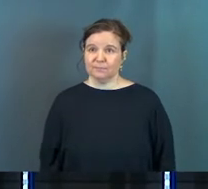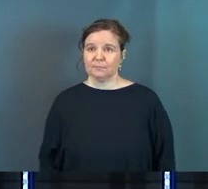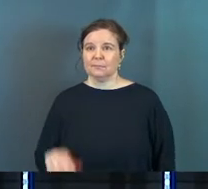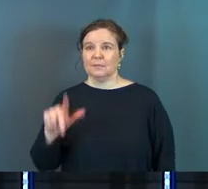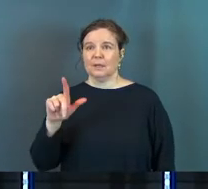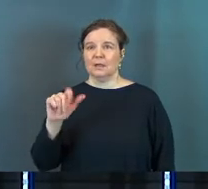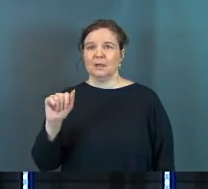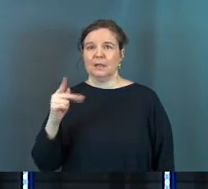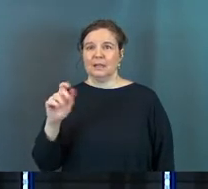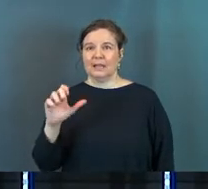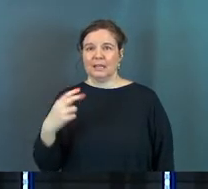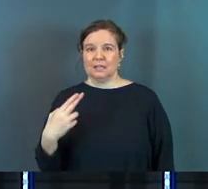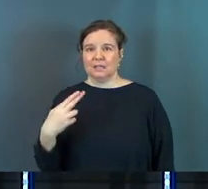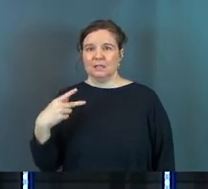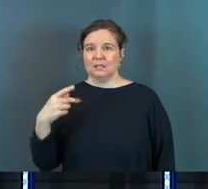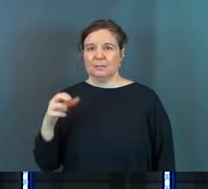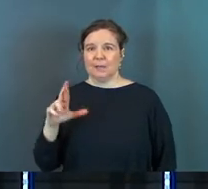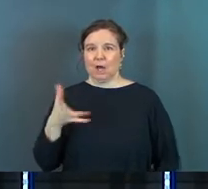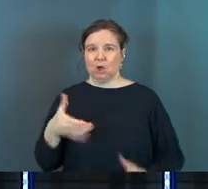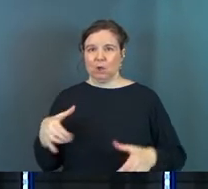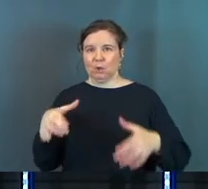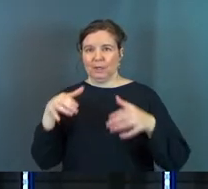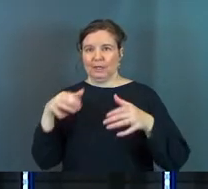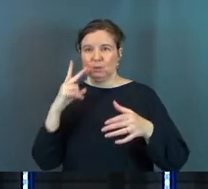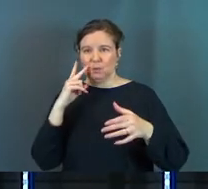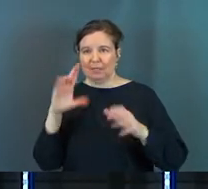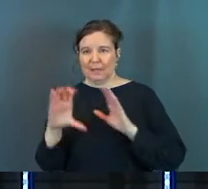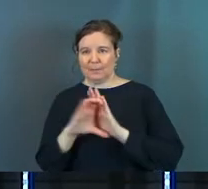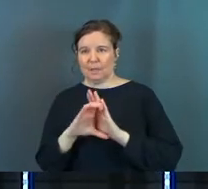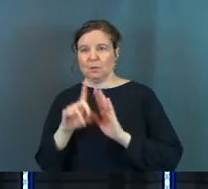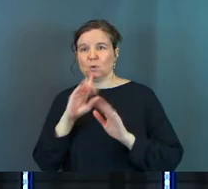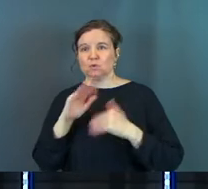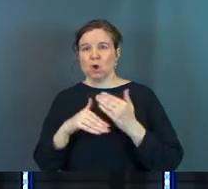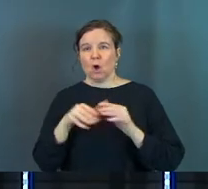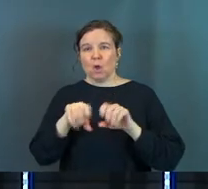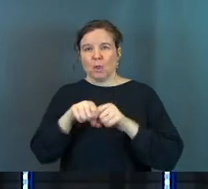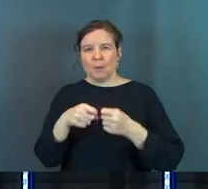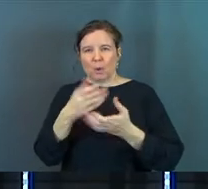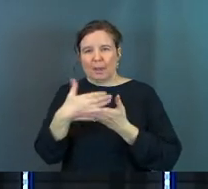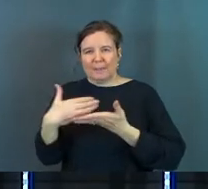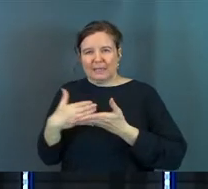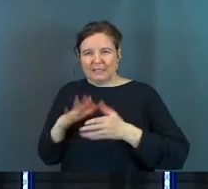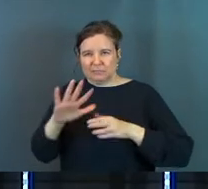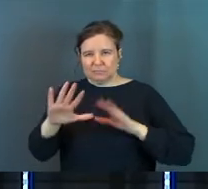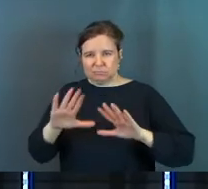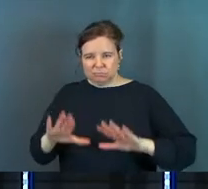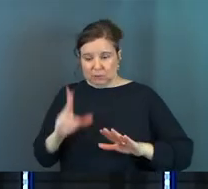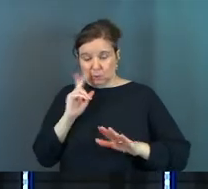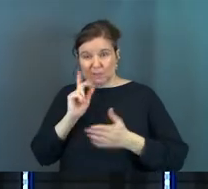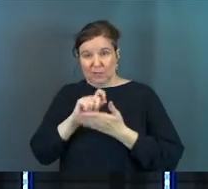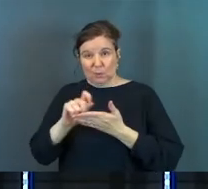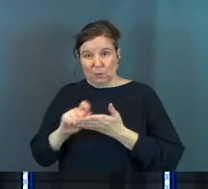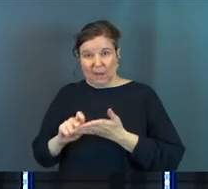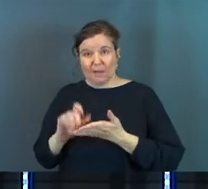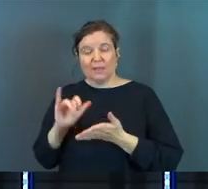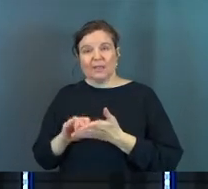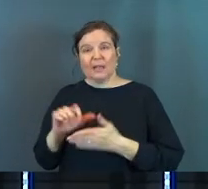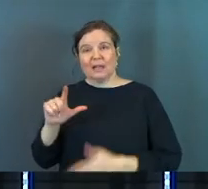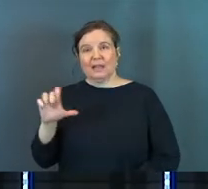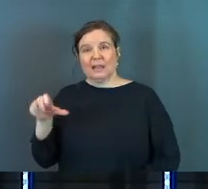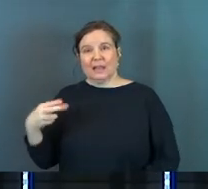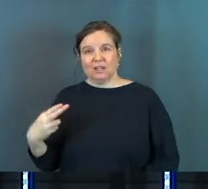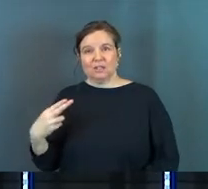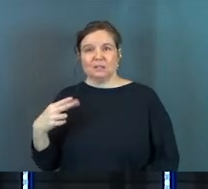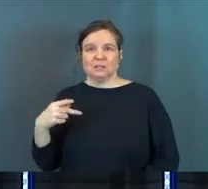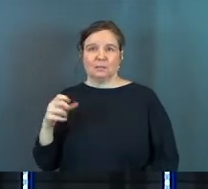Lachish pottery. You can see that little picture there on the side. Those are all those broken pieces of pottery. You see the writing on them? That's the Lachish